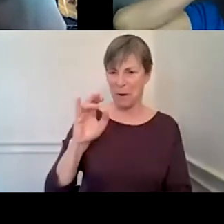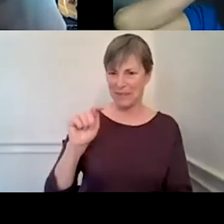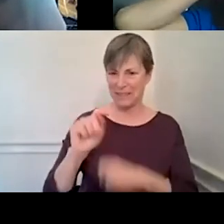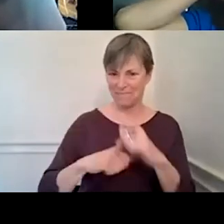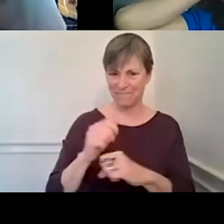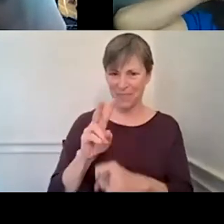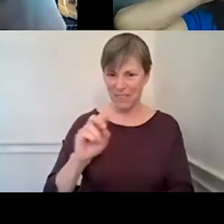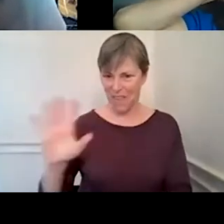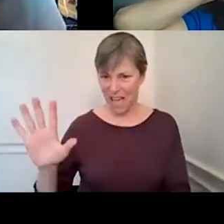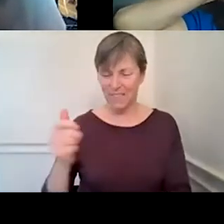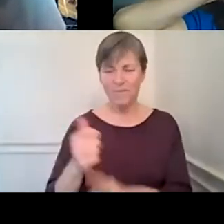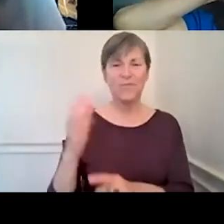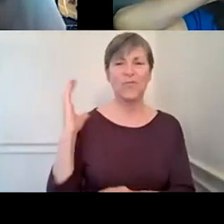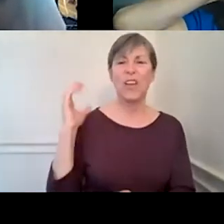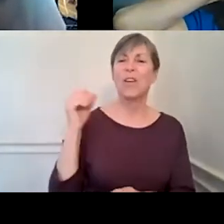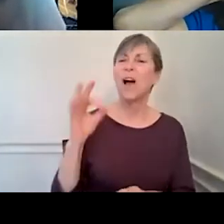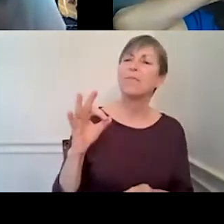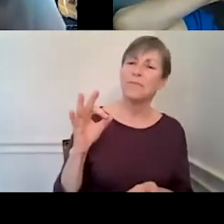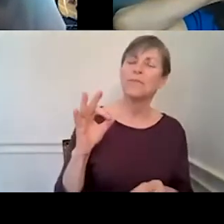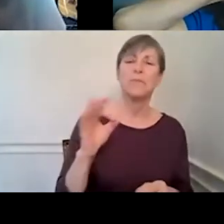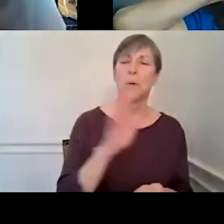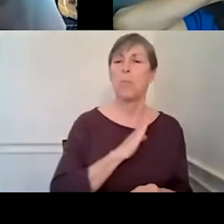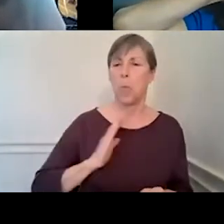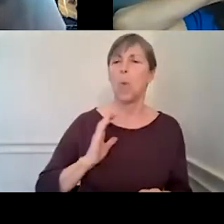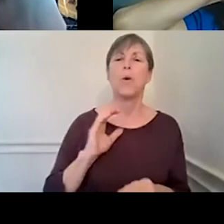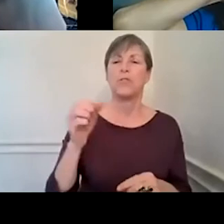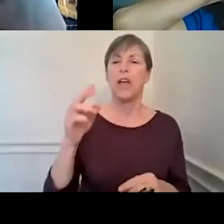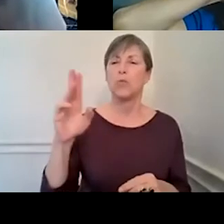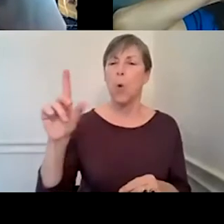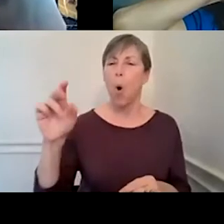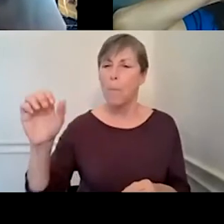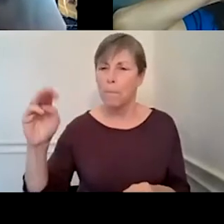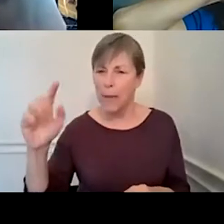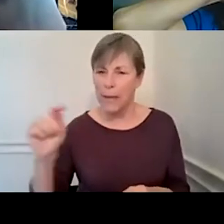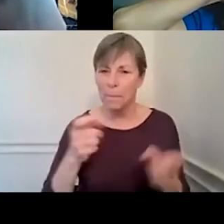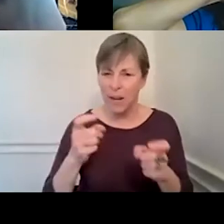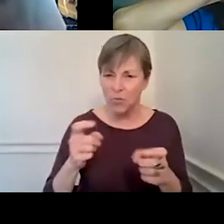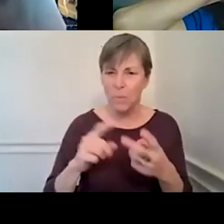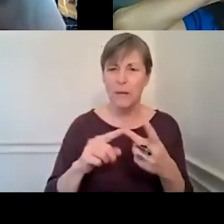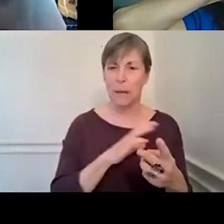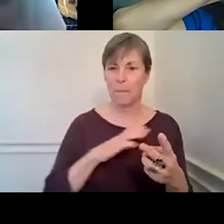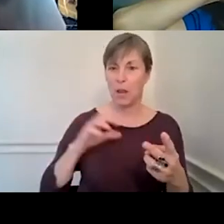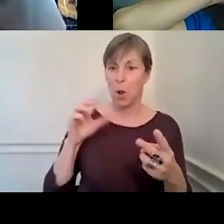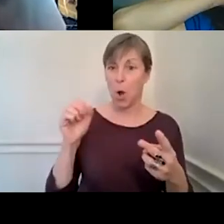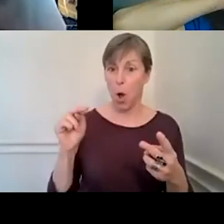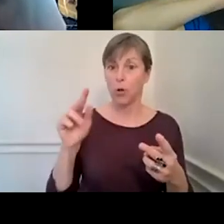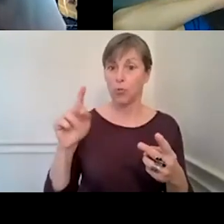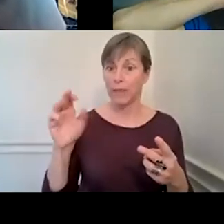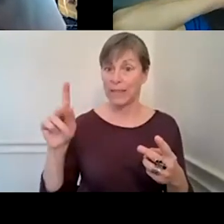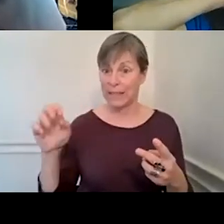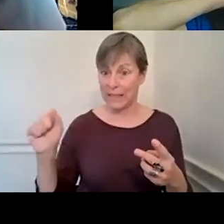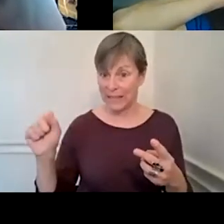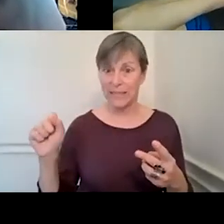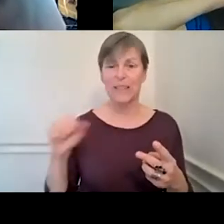of the board's audit committee, is also a member of the executive committee, enrollment management, committee on trustees, and the enterprise risk management committee. He